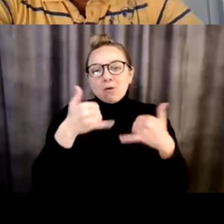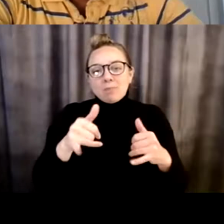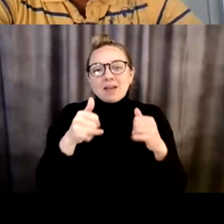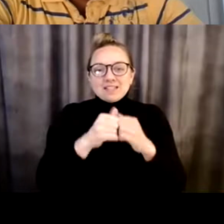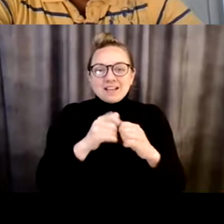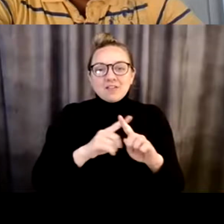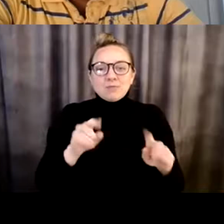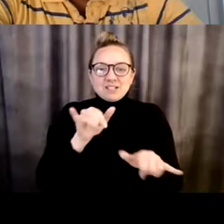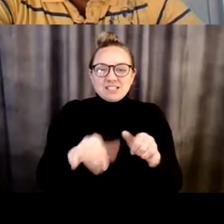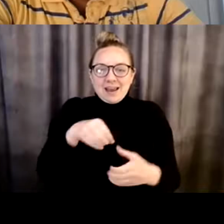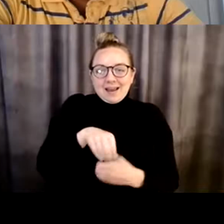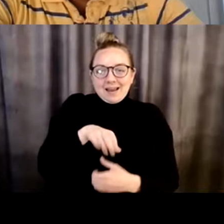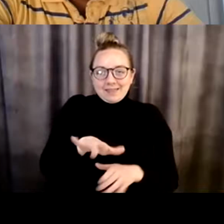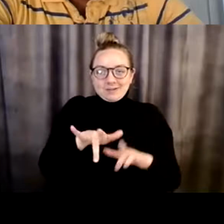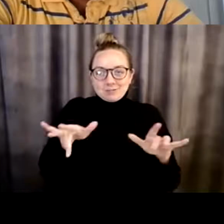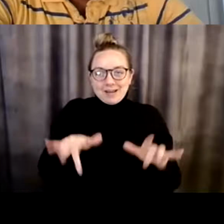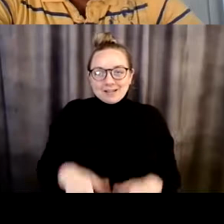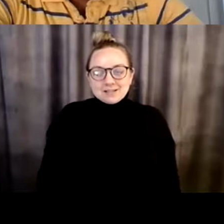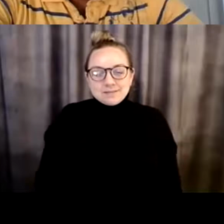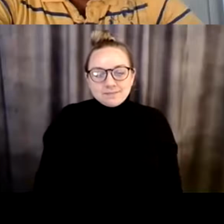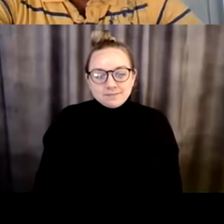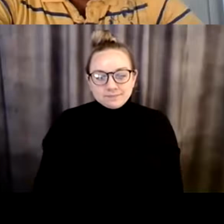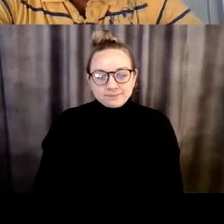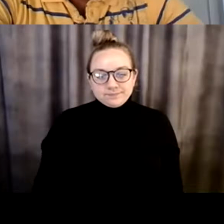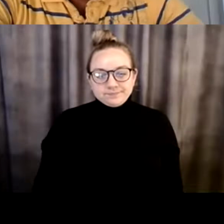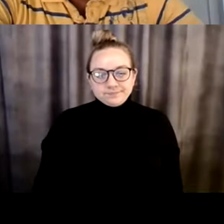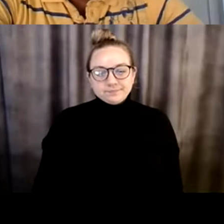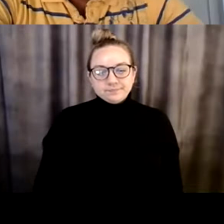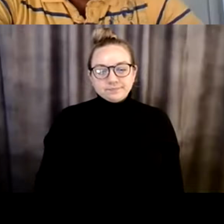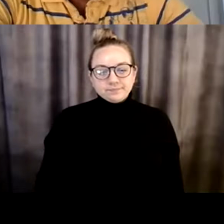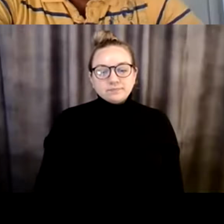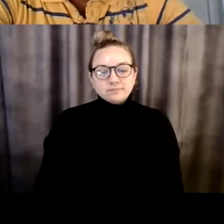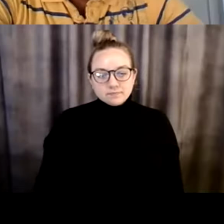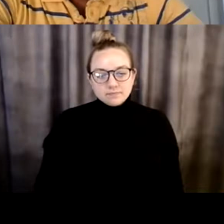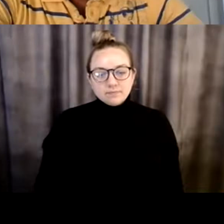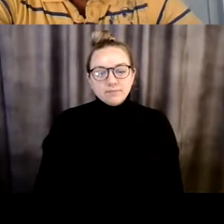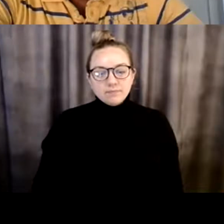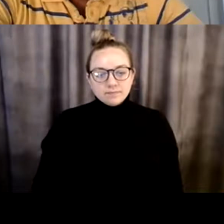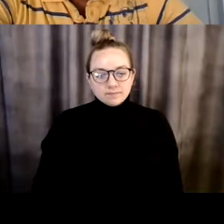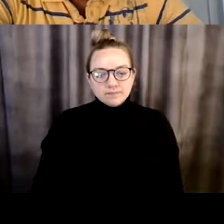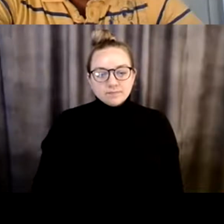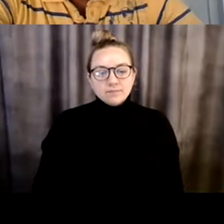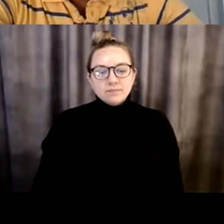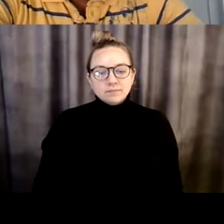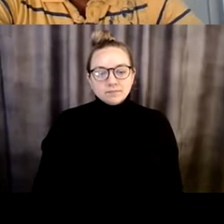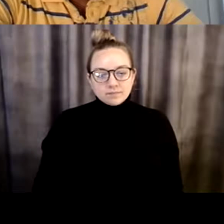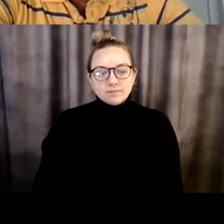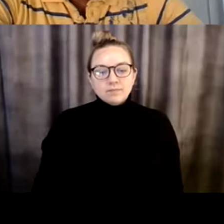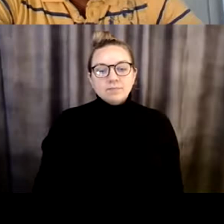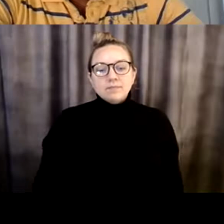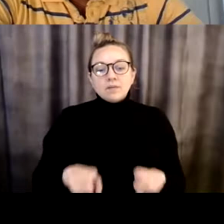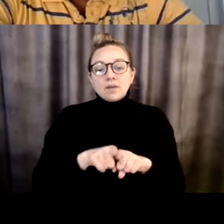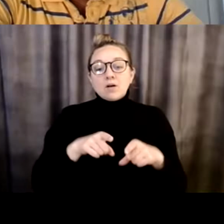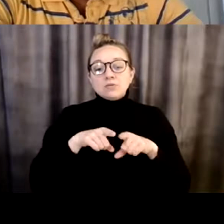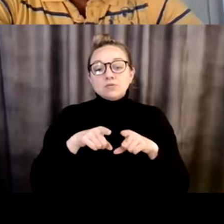even to have seen the kids during COVID playing with their friends at home, because we sent home blocks to every family